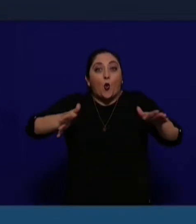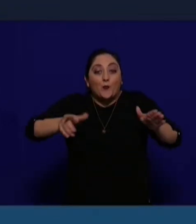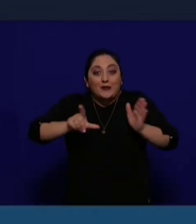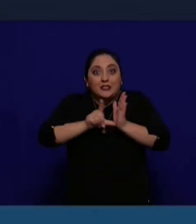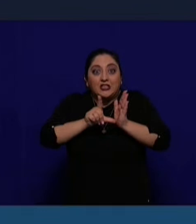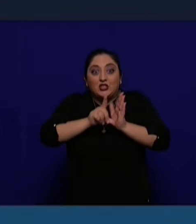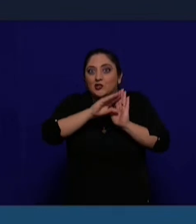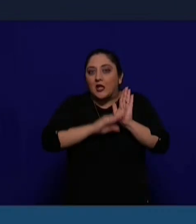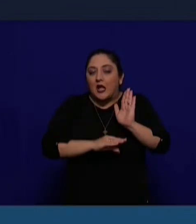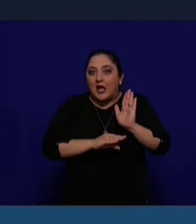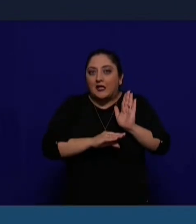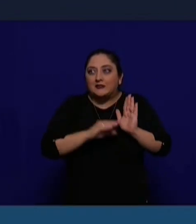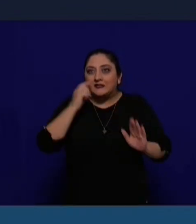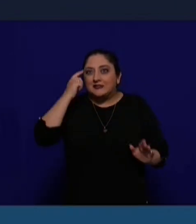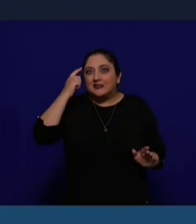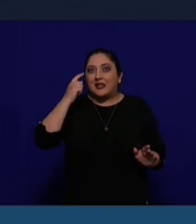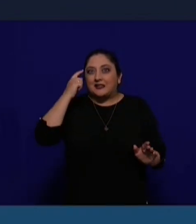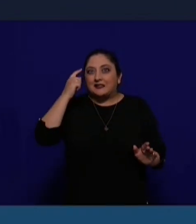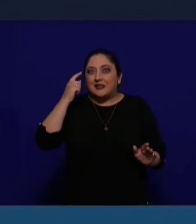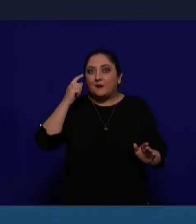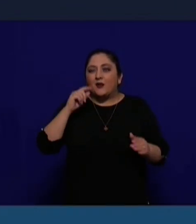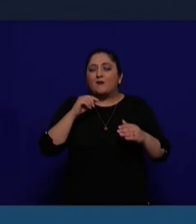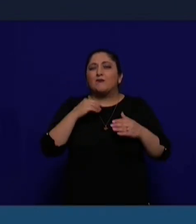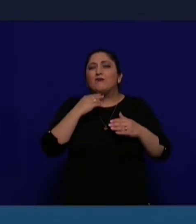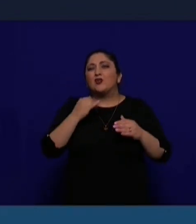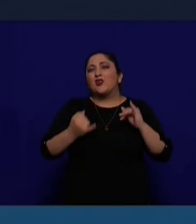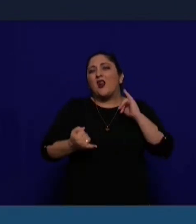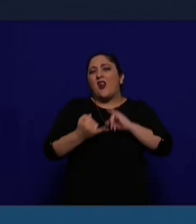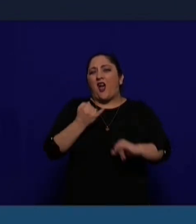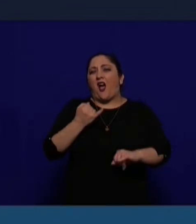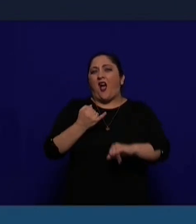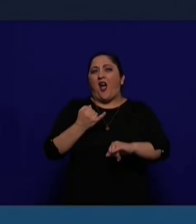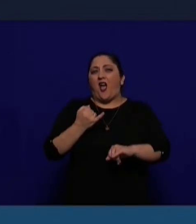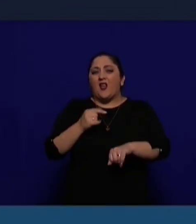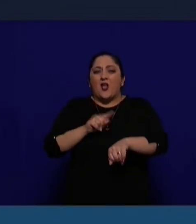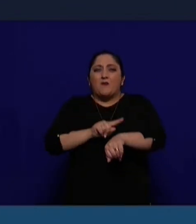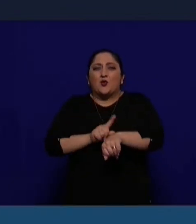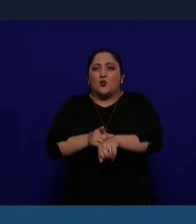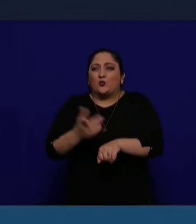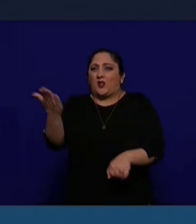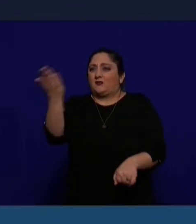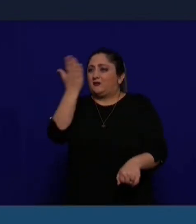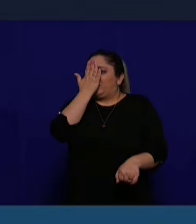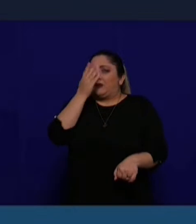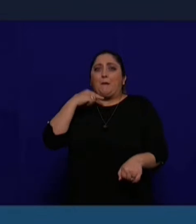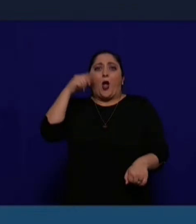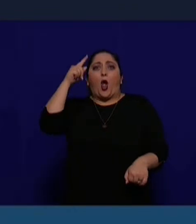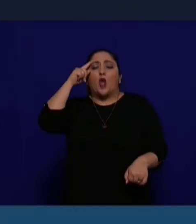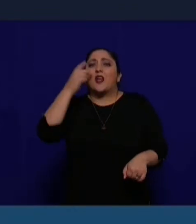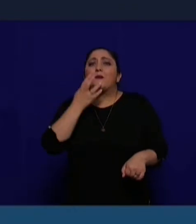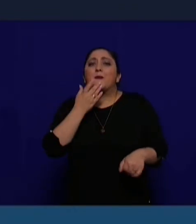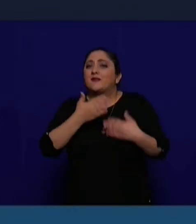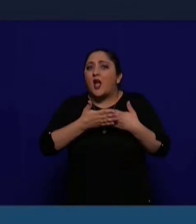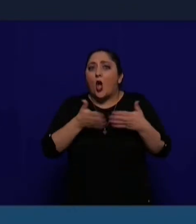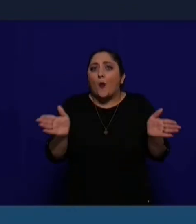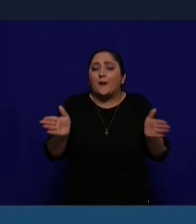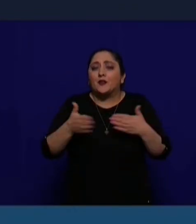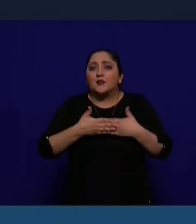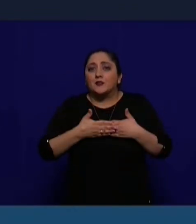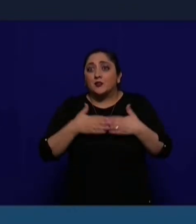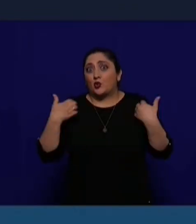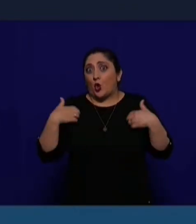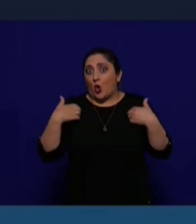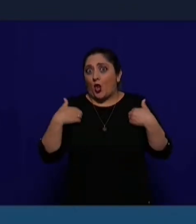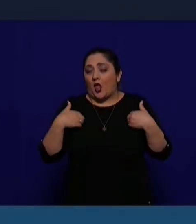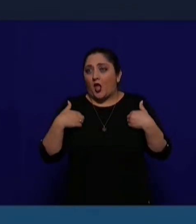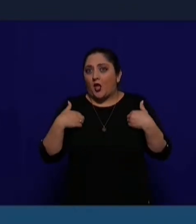announced? Leaving everything to the last minute harms many businesses and allowing them to plan for the eventual reopening at least a week